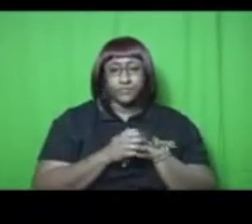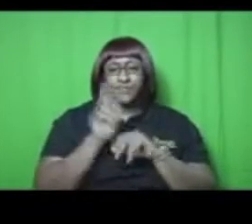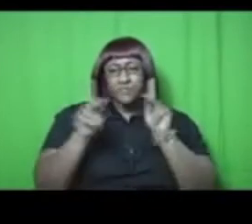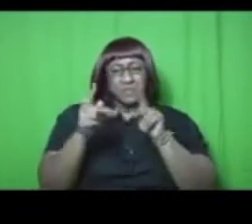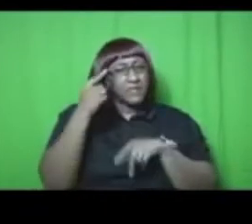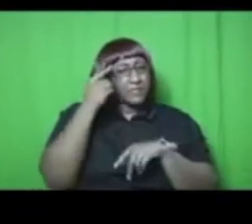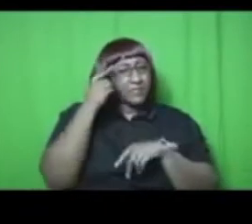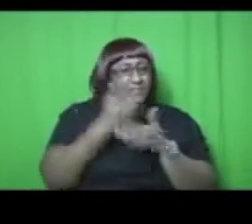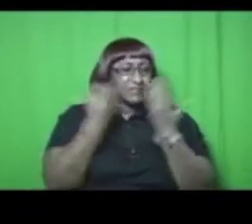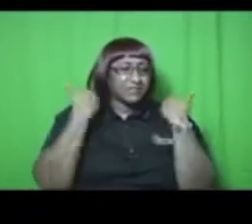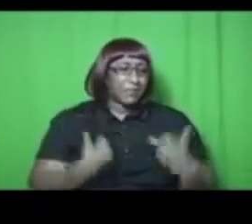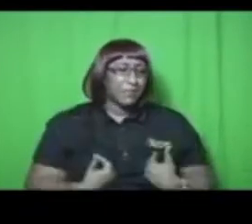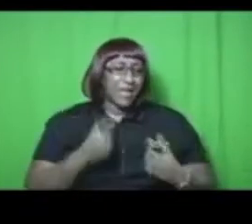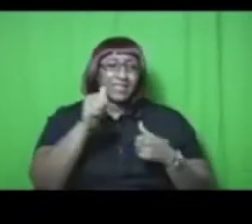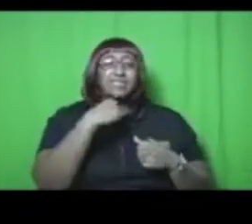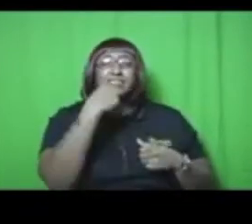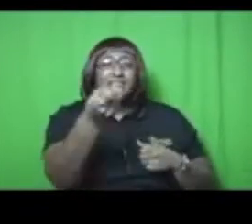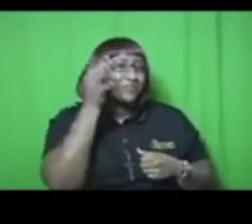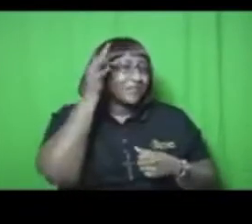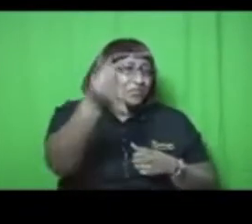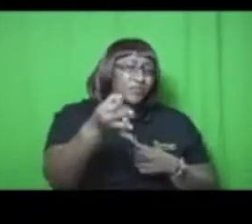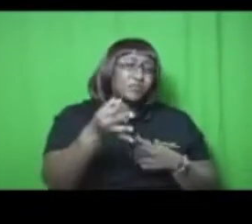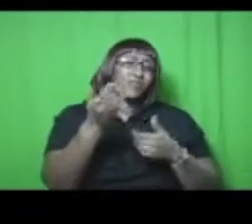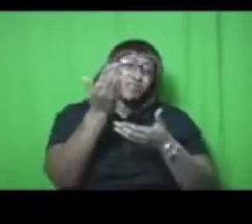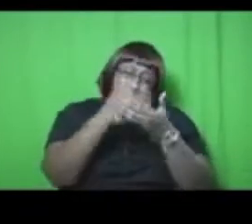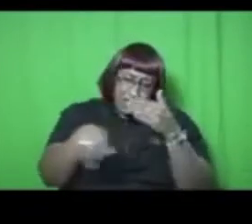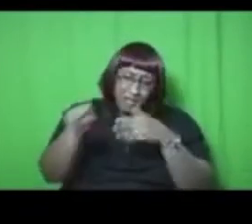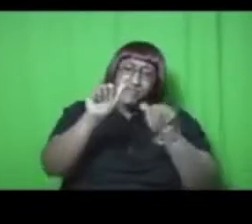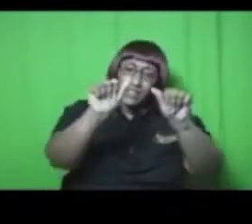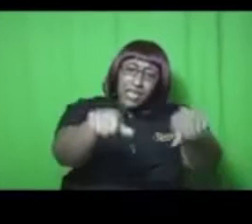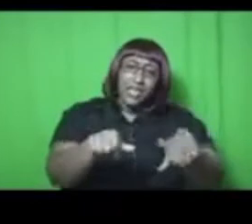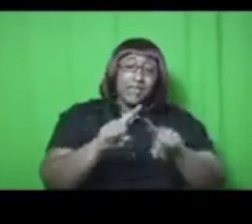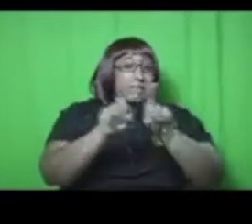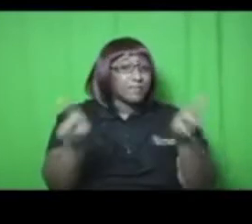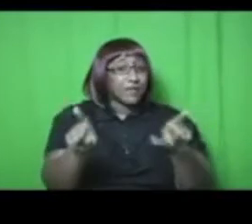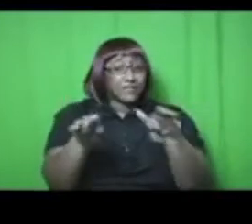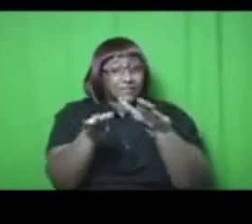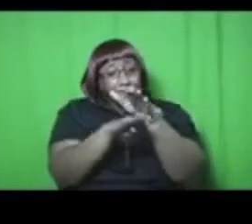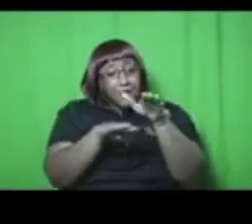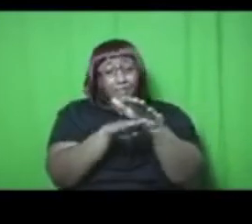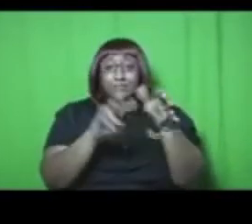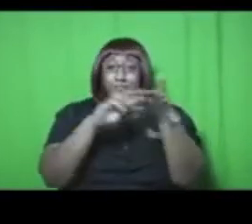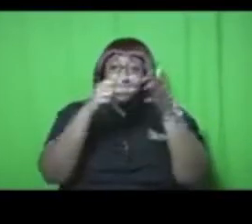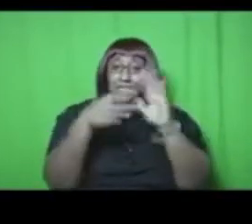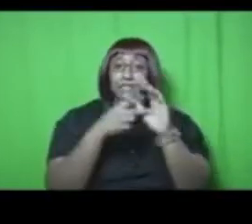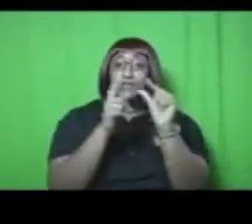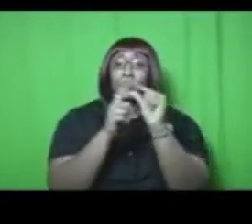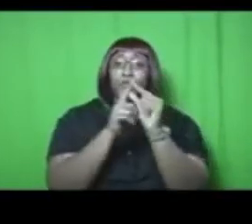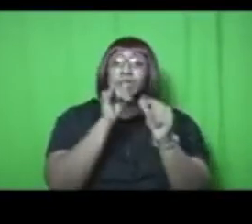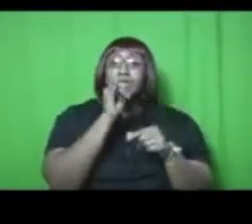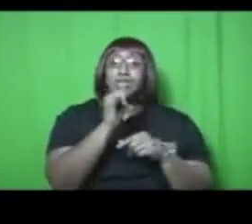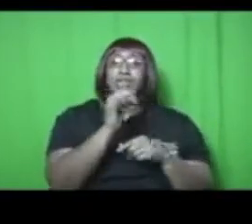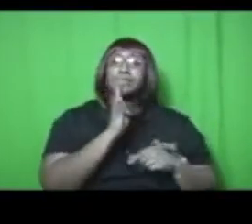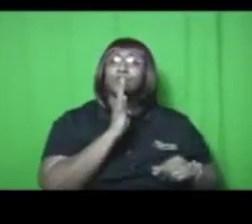think of a prophet as somebody who can foretell the future. Well, some prophets could do that. But the basic meaning of the word is to